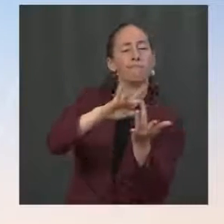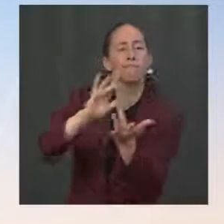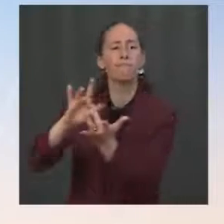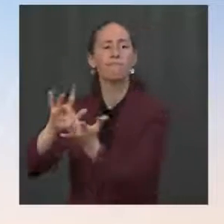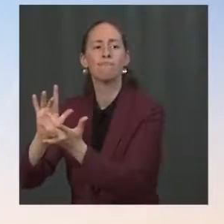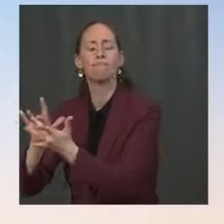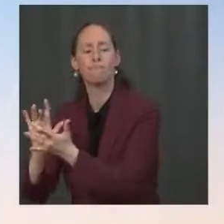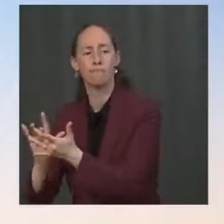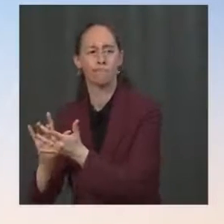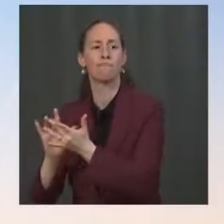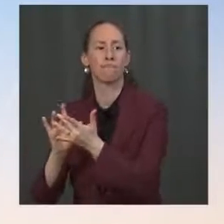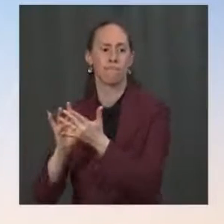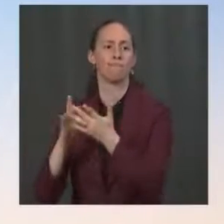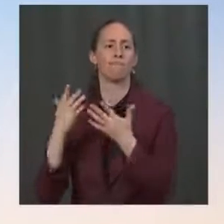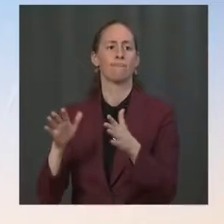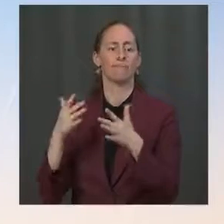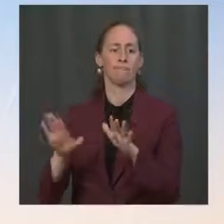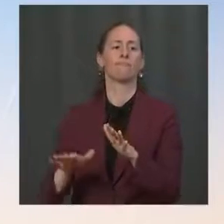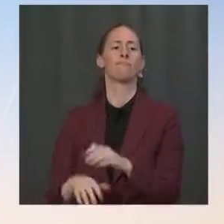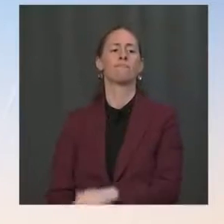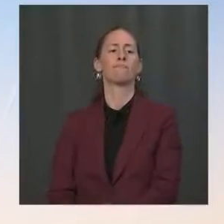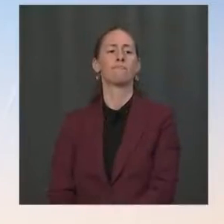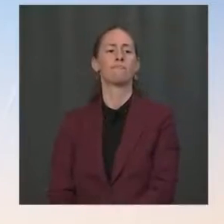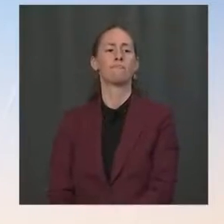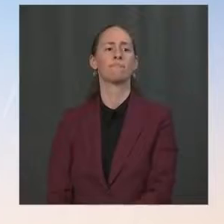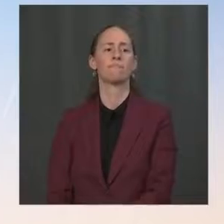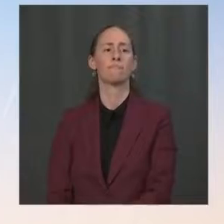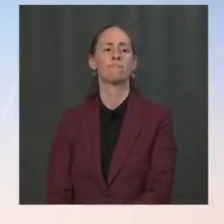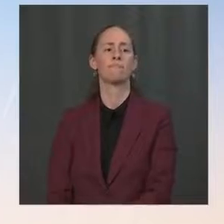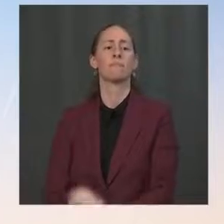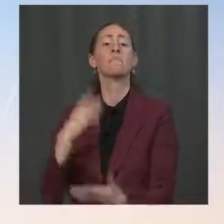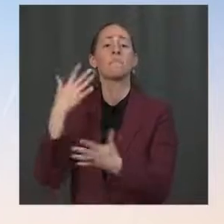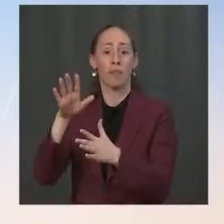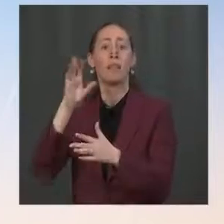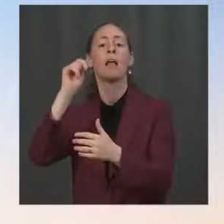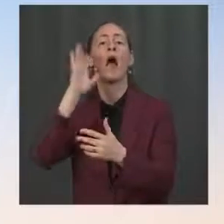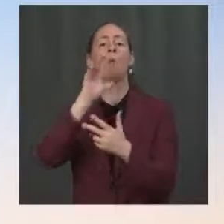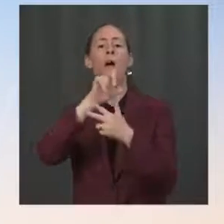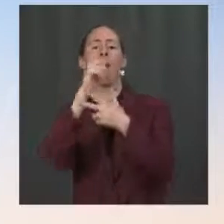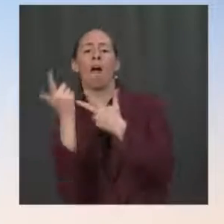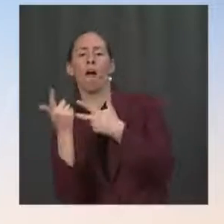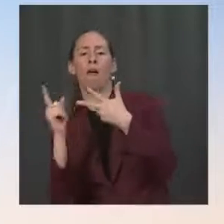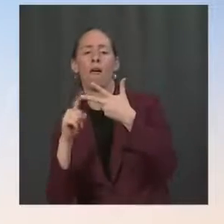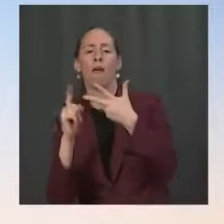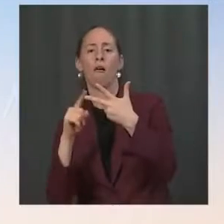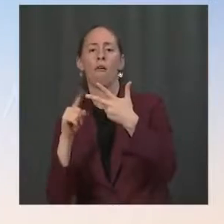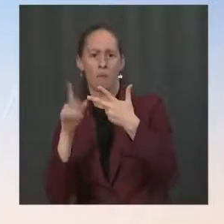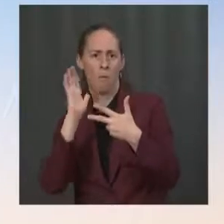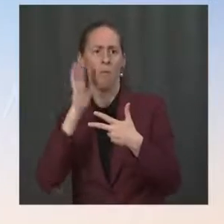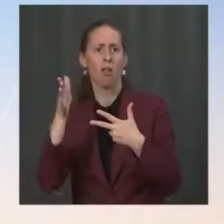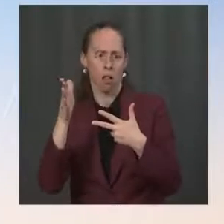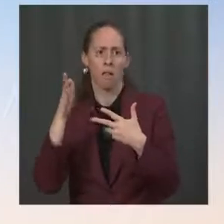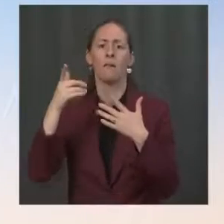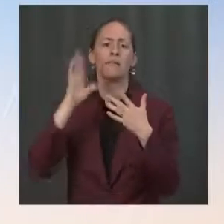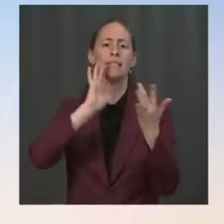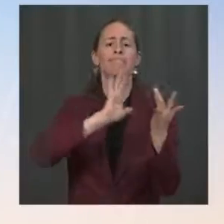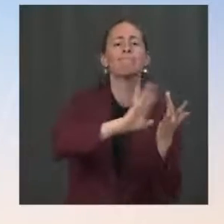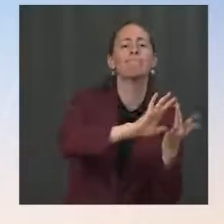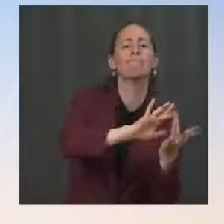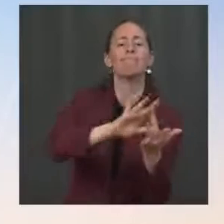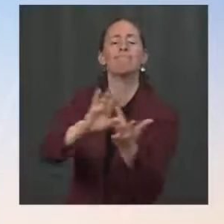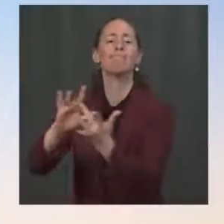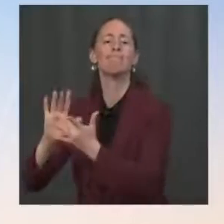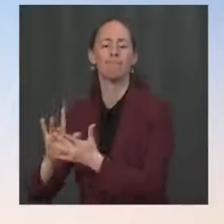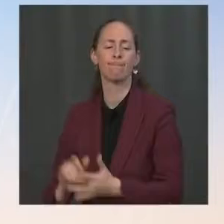consider and want to be a part of any means of honoring the lives that were lost today. Go ahead. Thank you, Jen. General McKenzie described this, one